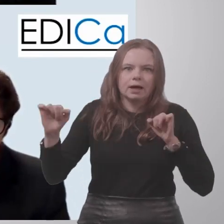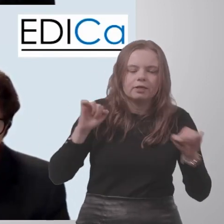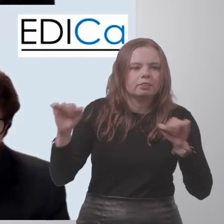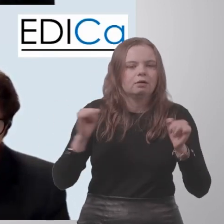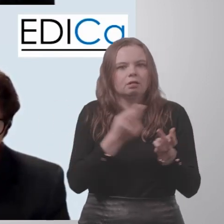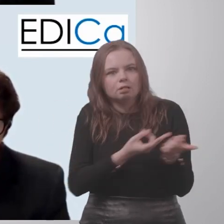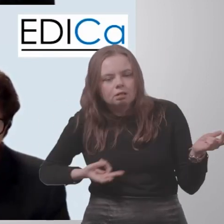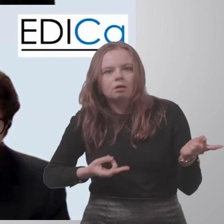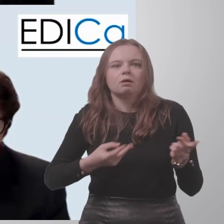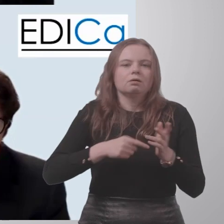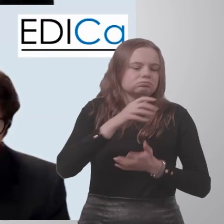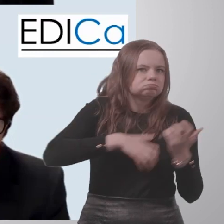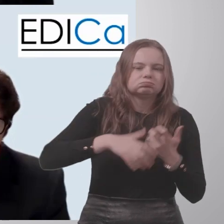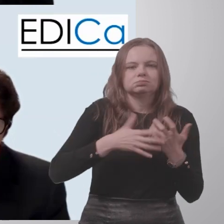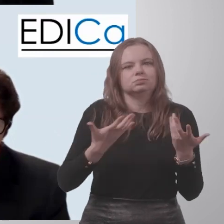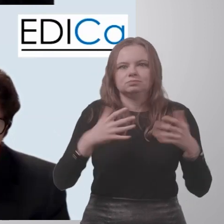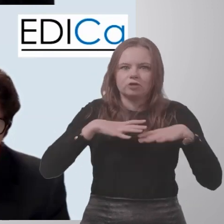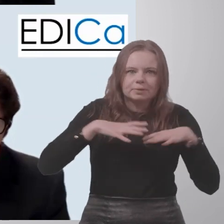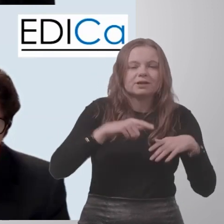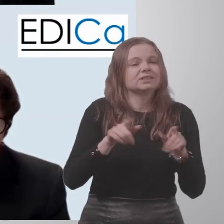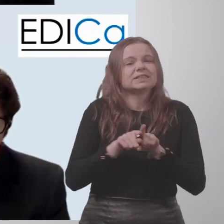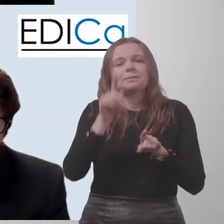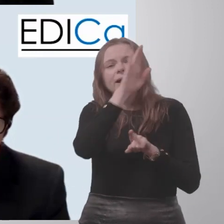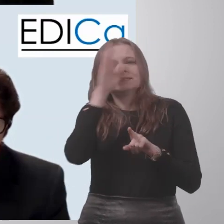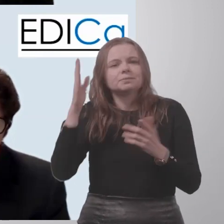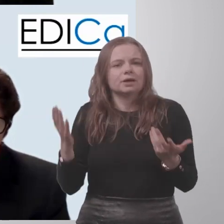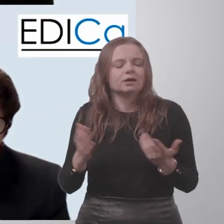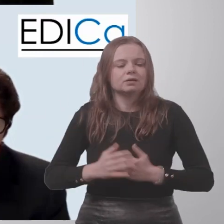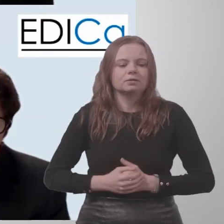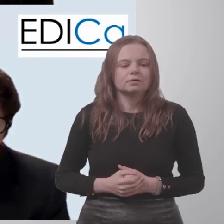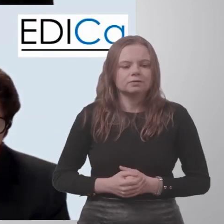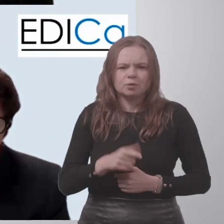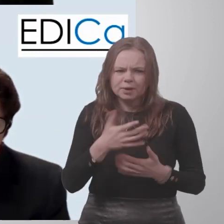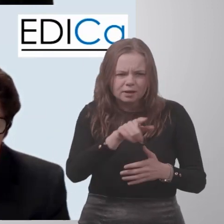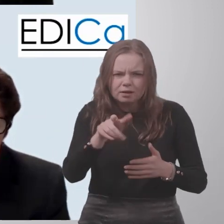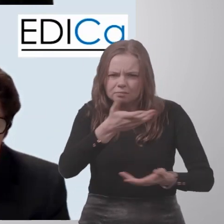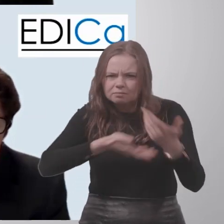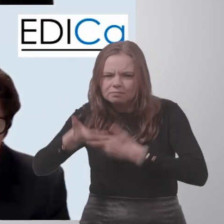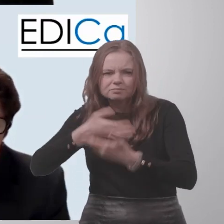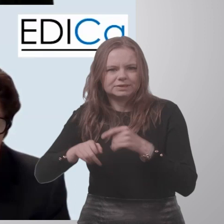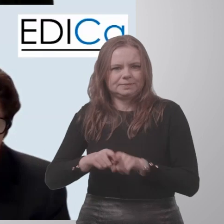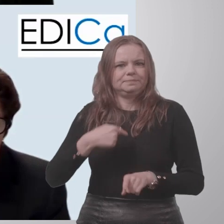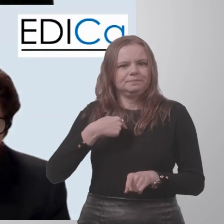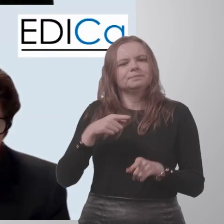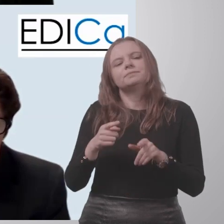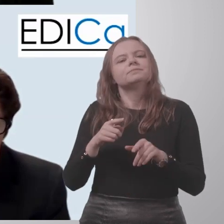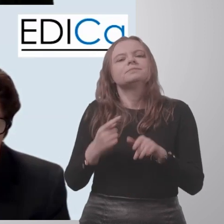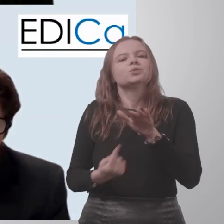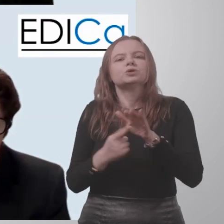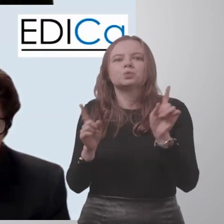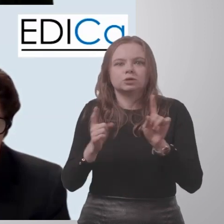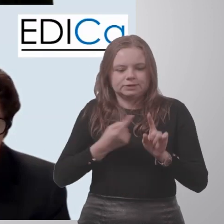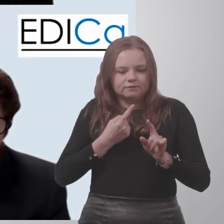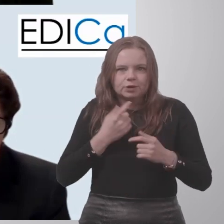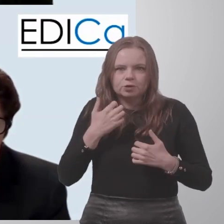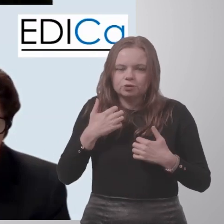academia. So the thing that I liked in what I've heard from James and Kate and from my own reflections is that the thing that's really important is to be driven by your curiosity, and that